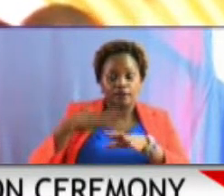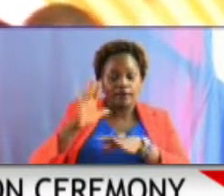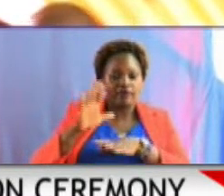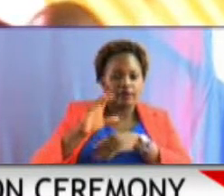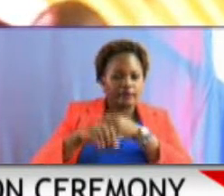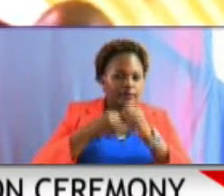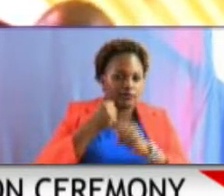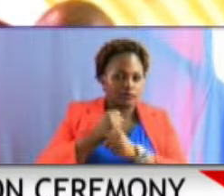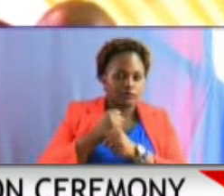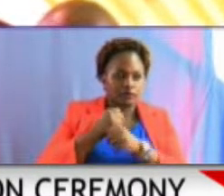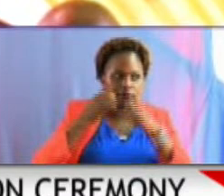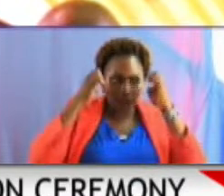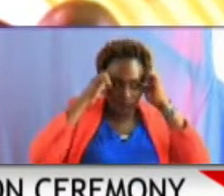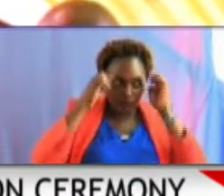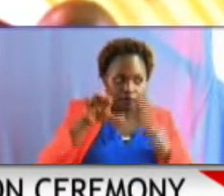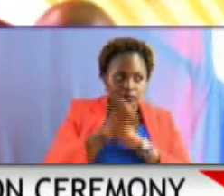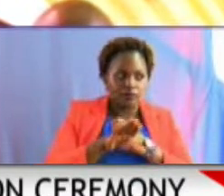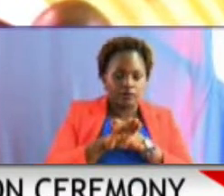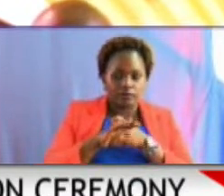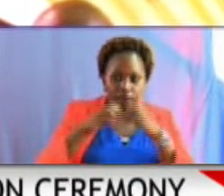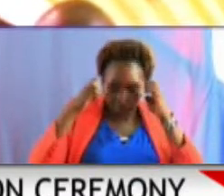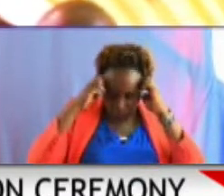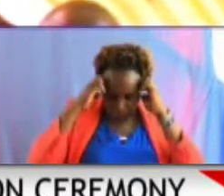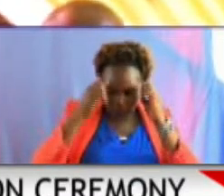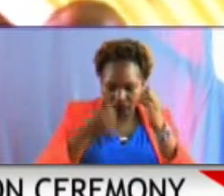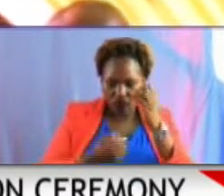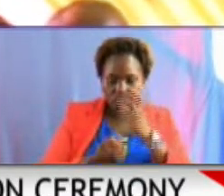tenure in areas of academic growth,